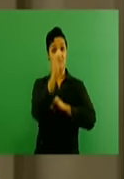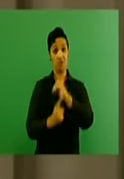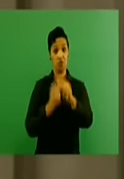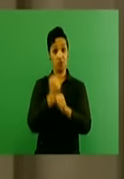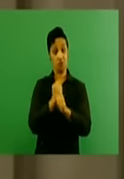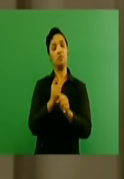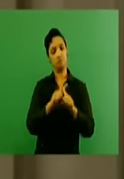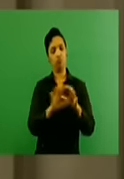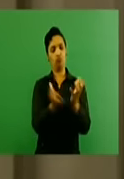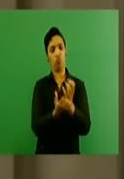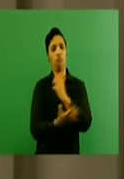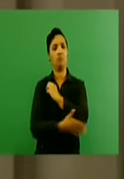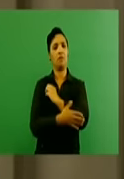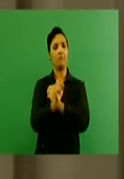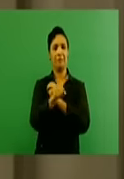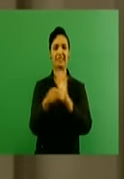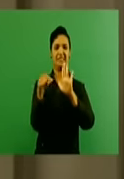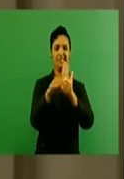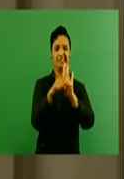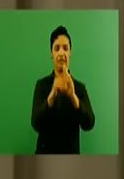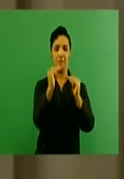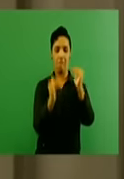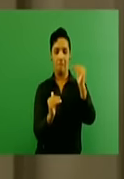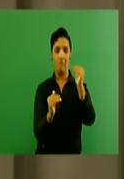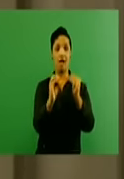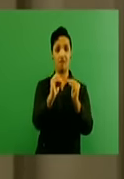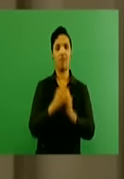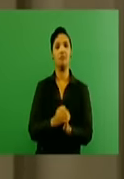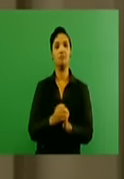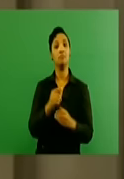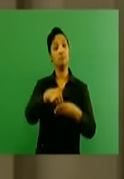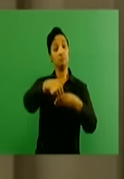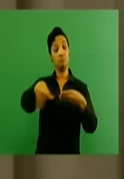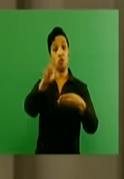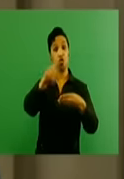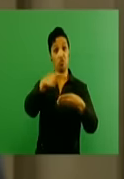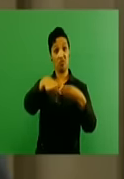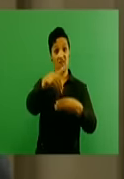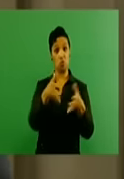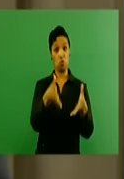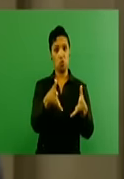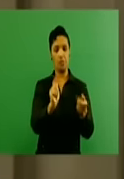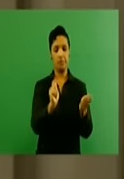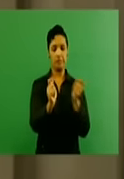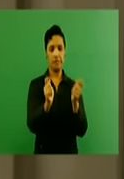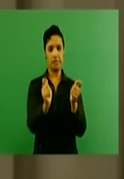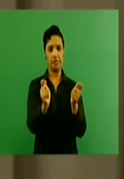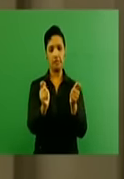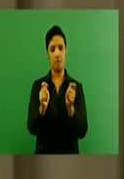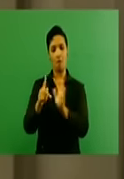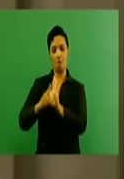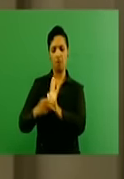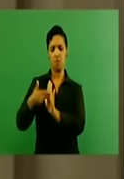and still generally below target. The Brexit vote has also modified expectations regarding monetary